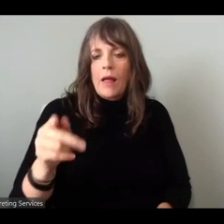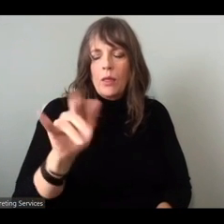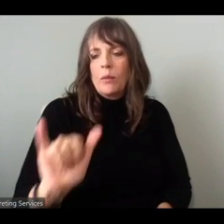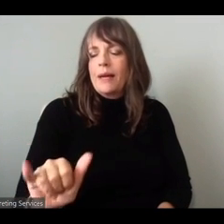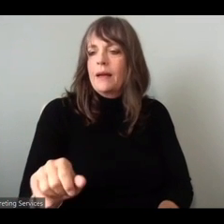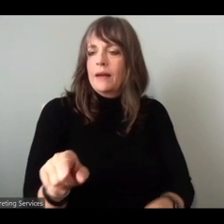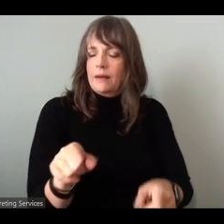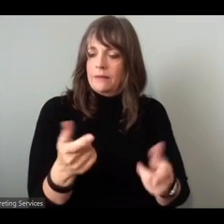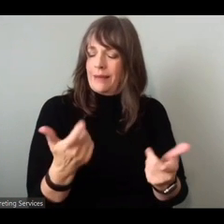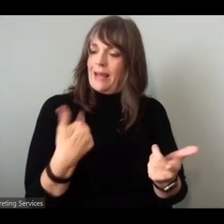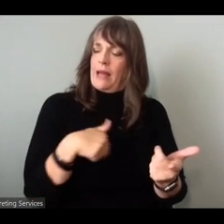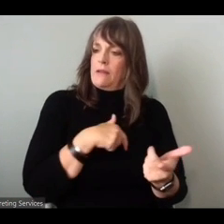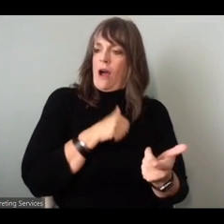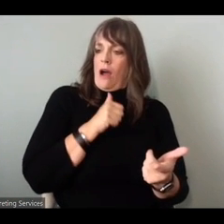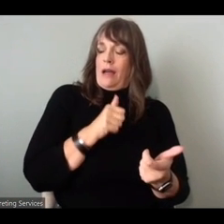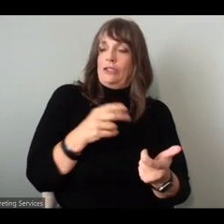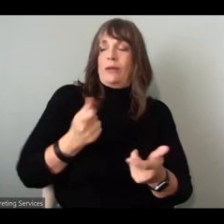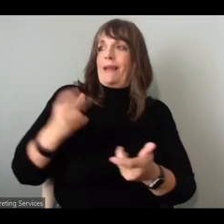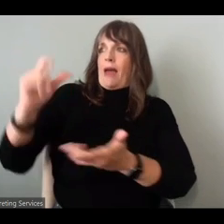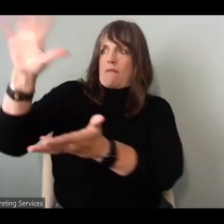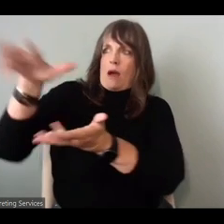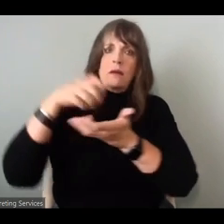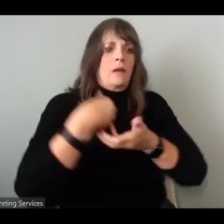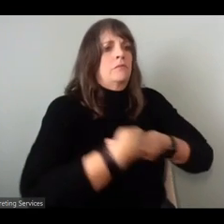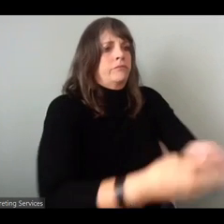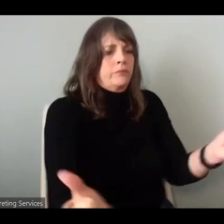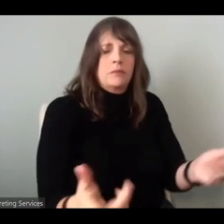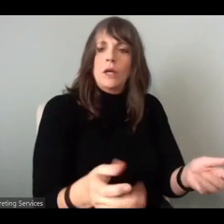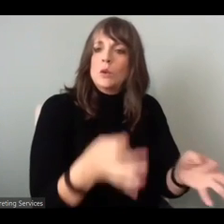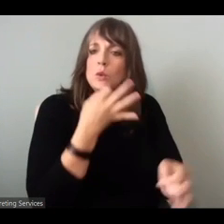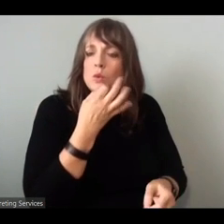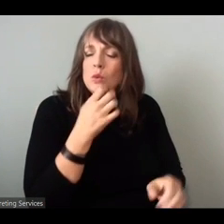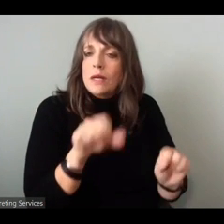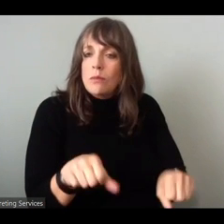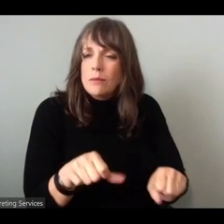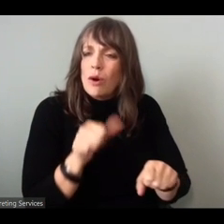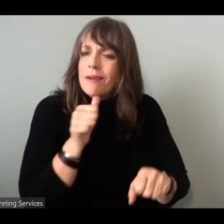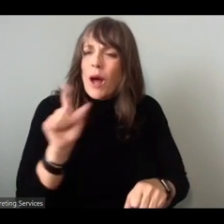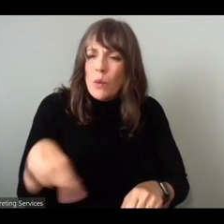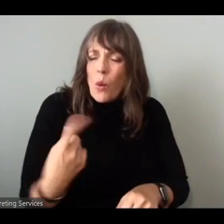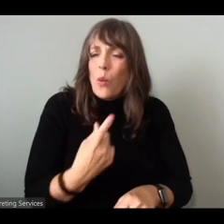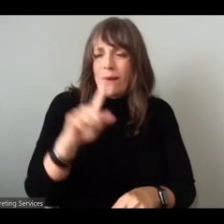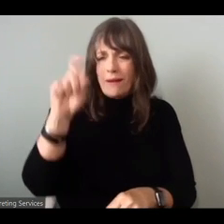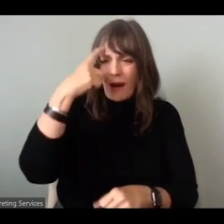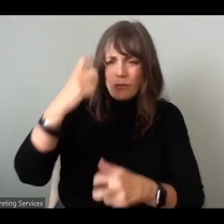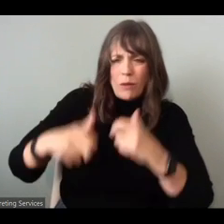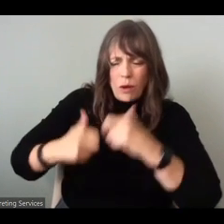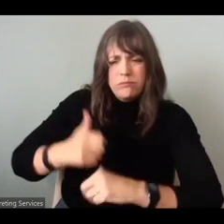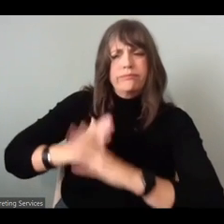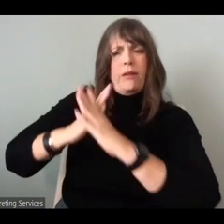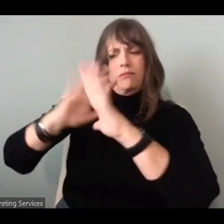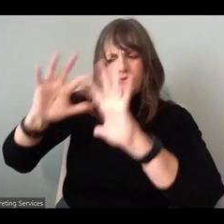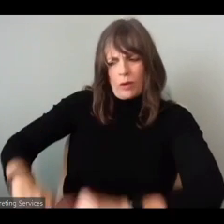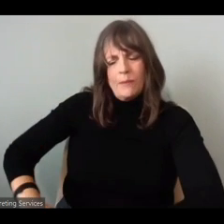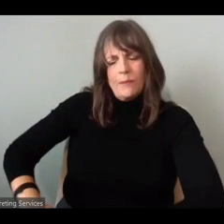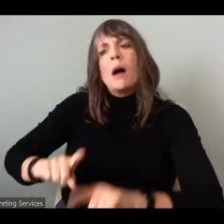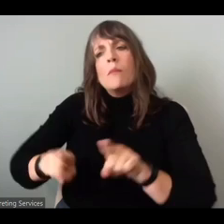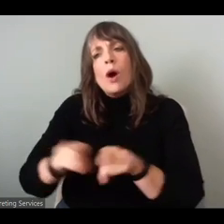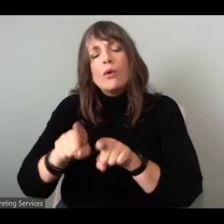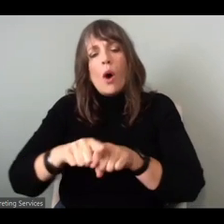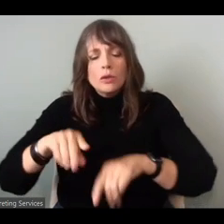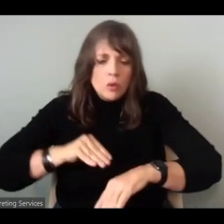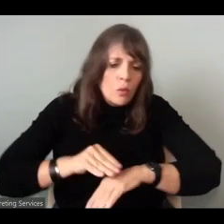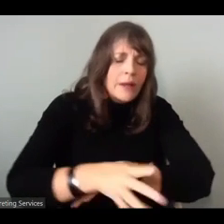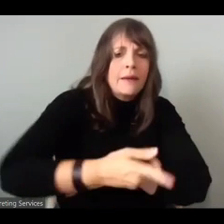to cut red tape for applicants, whether they're organizations or artists, but to make sure that we inspire our colleagues and peers